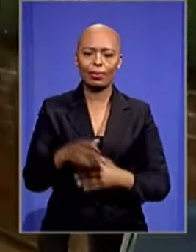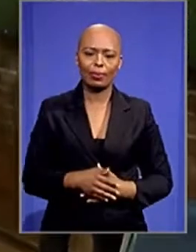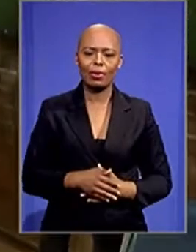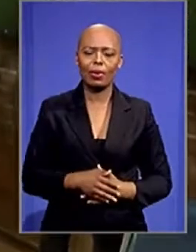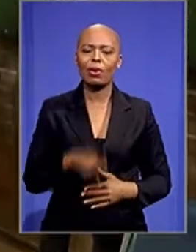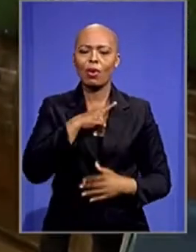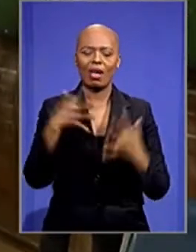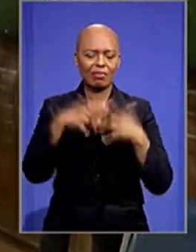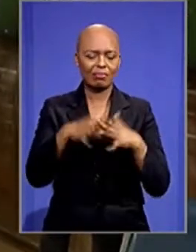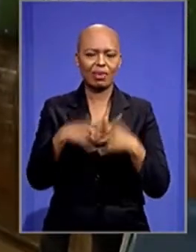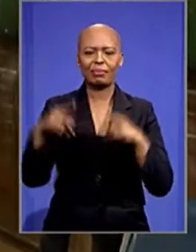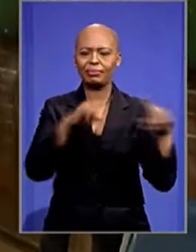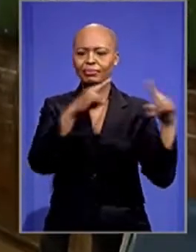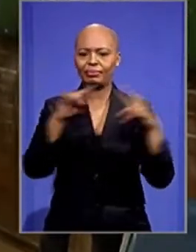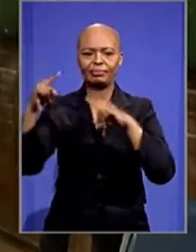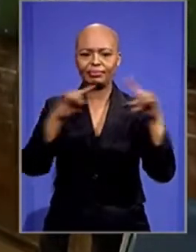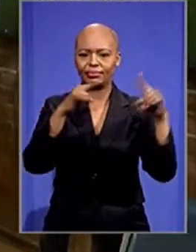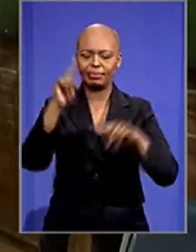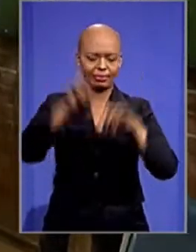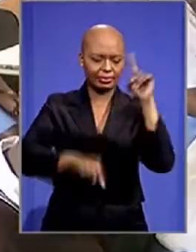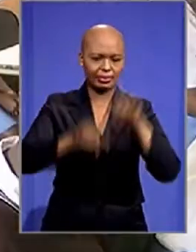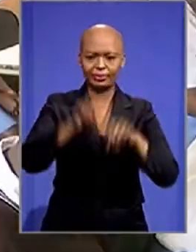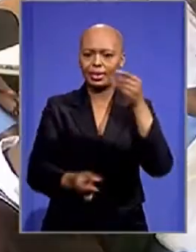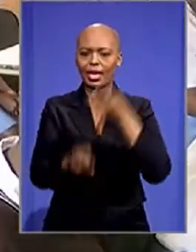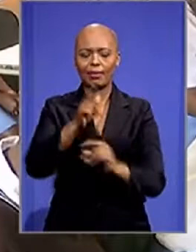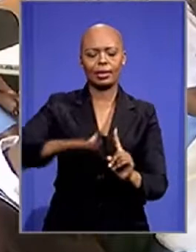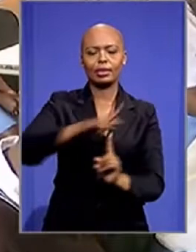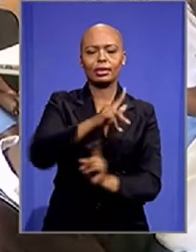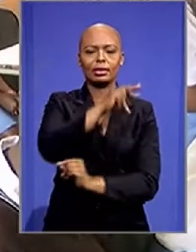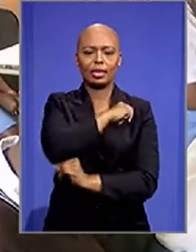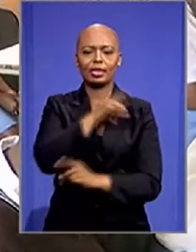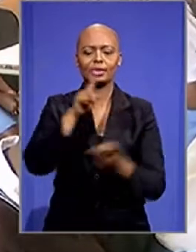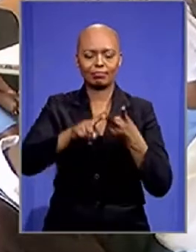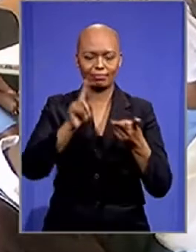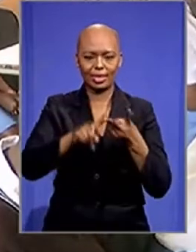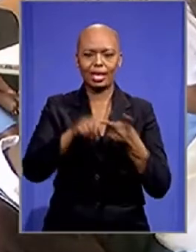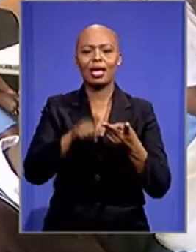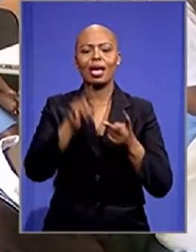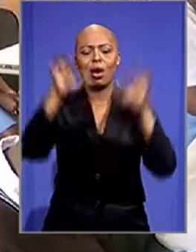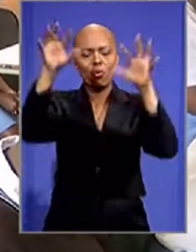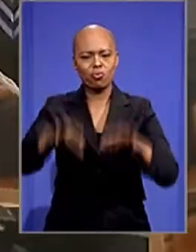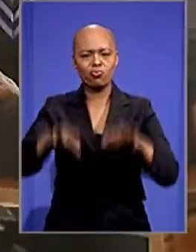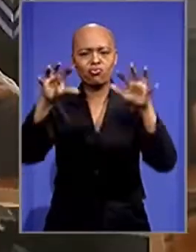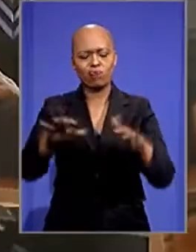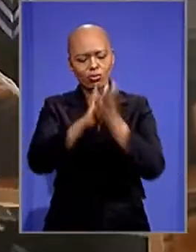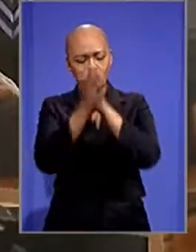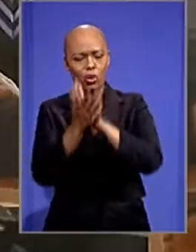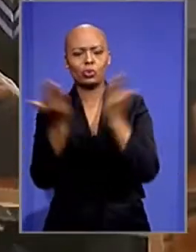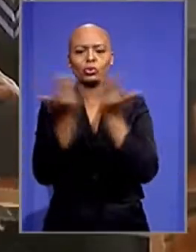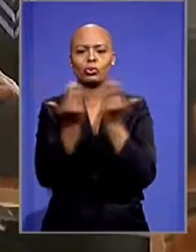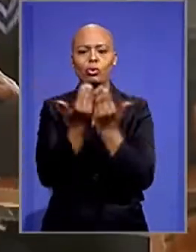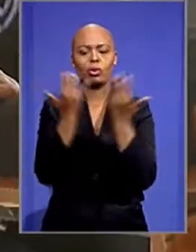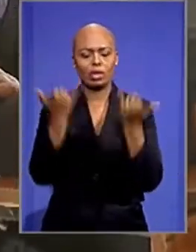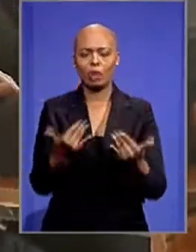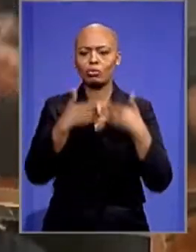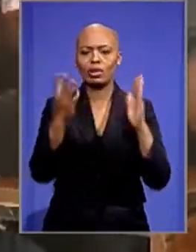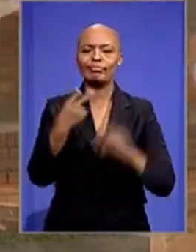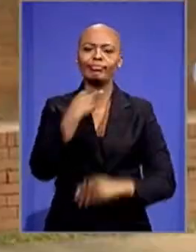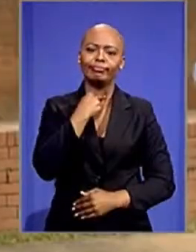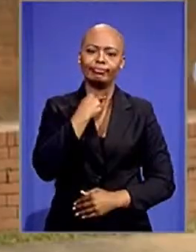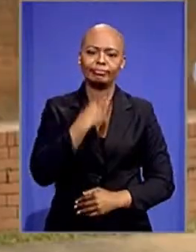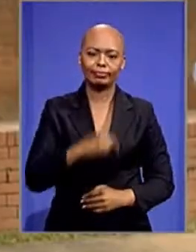ntseng di tswela pele tsa Semorabe. Tshenyo e bakilweng ke dipula tse matla le yona e entse hore dikolo Midlands di se bulwe.